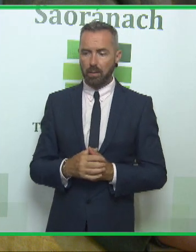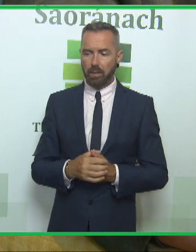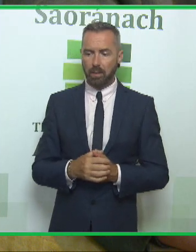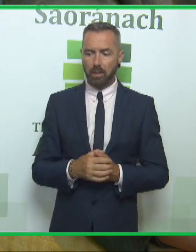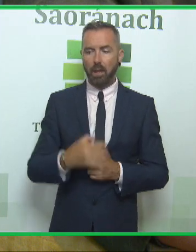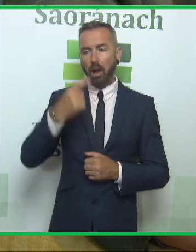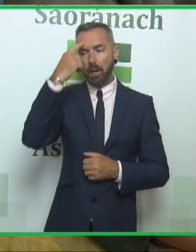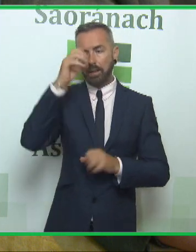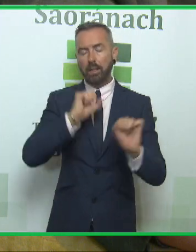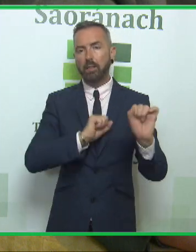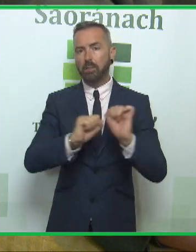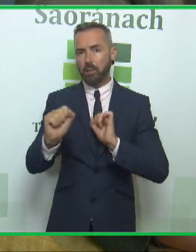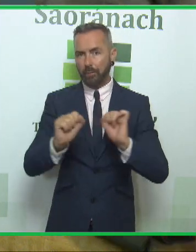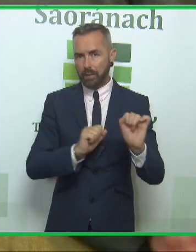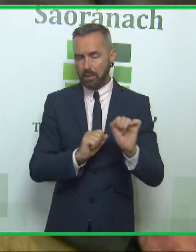services,